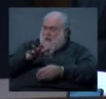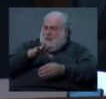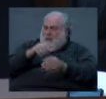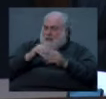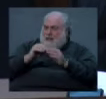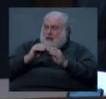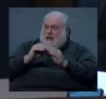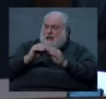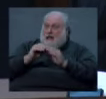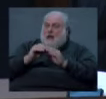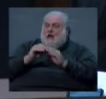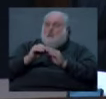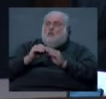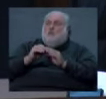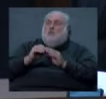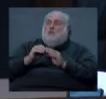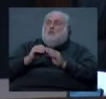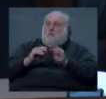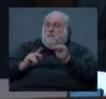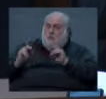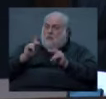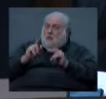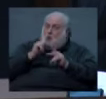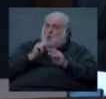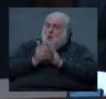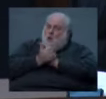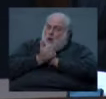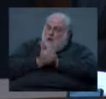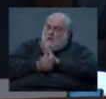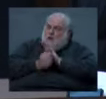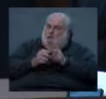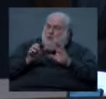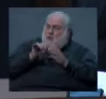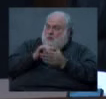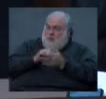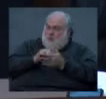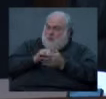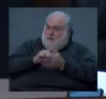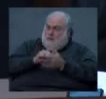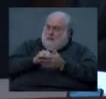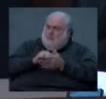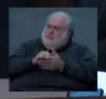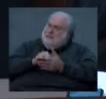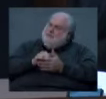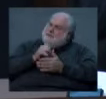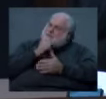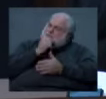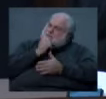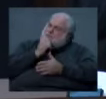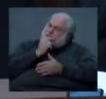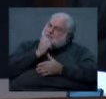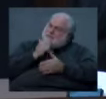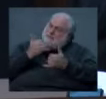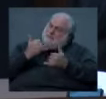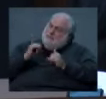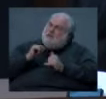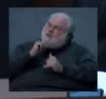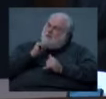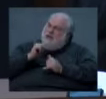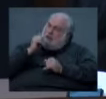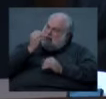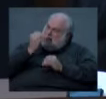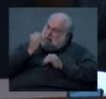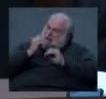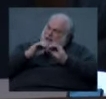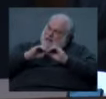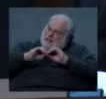that were qualified to do things like that. And so I'm just still not clear of why it would